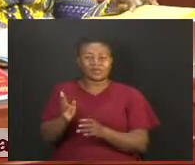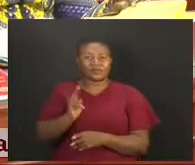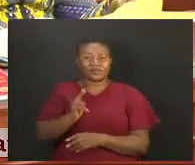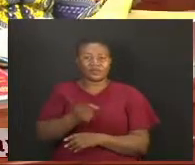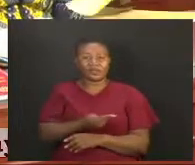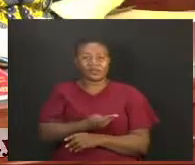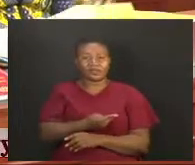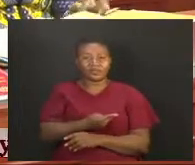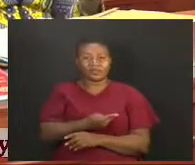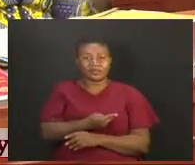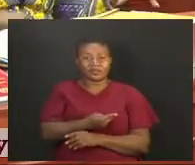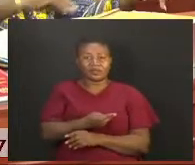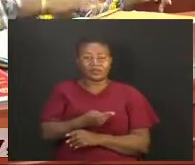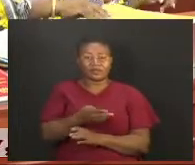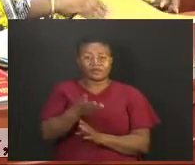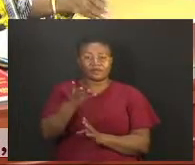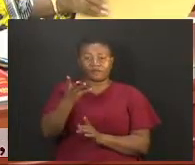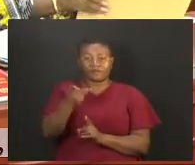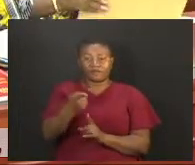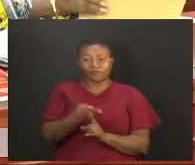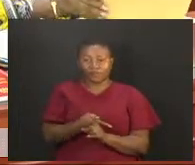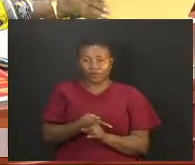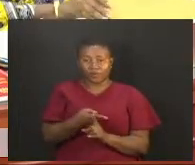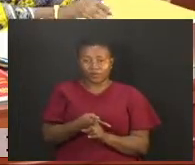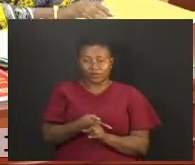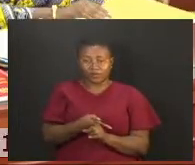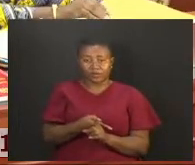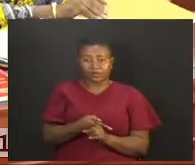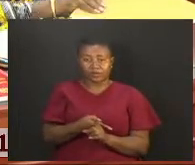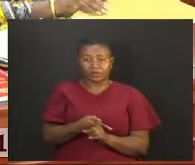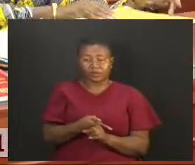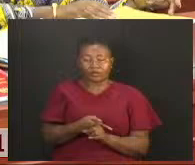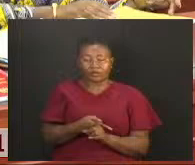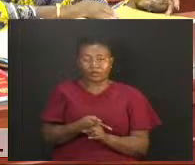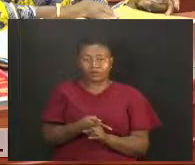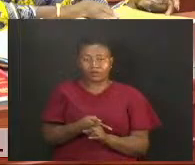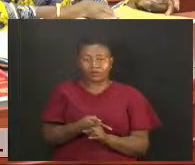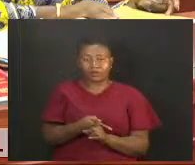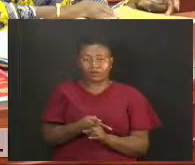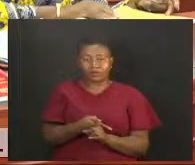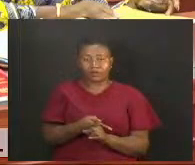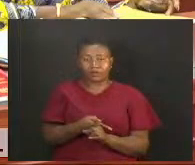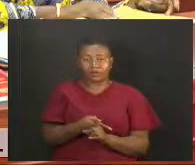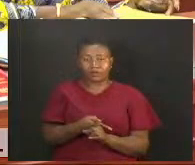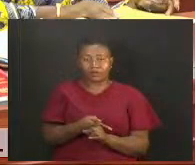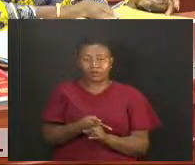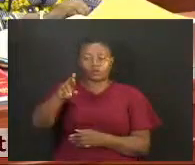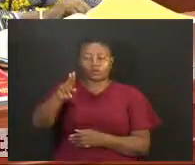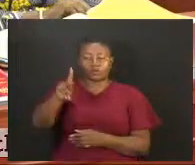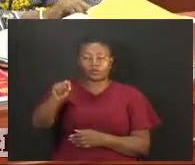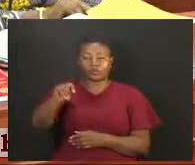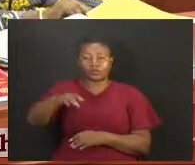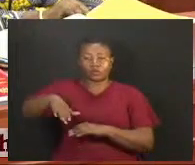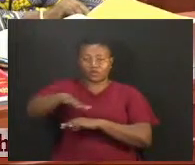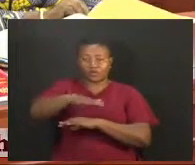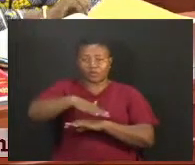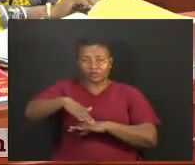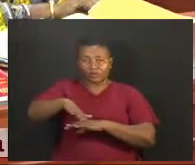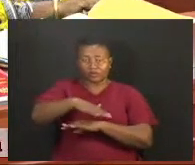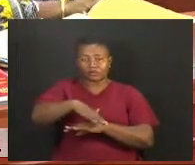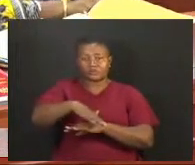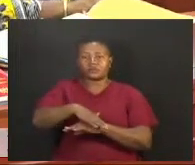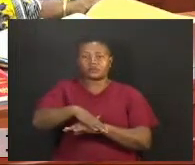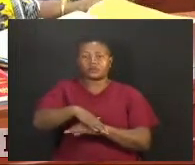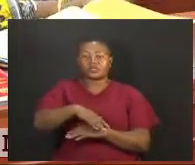months of import cover, and they are projecting under research 3 months.